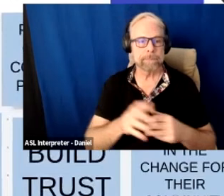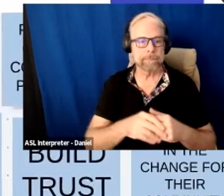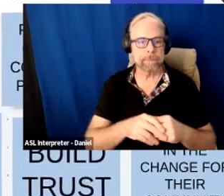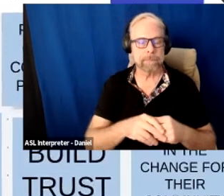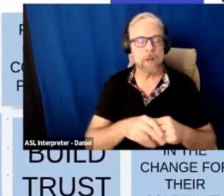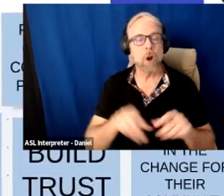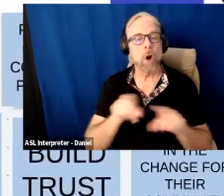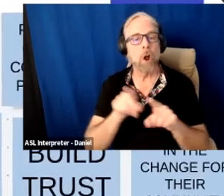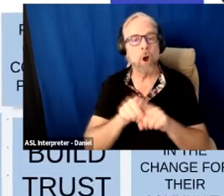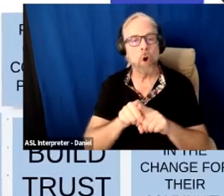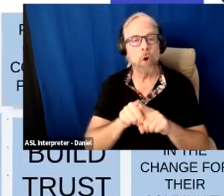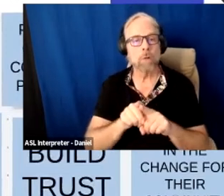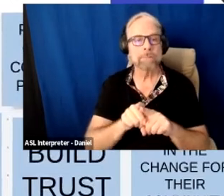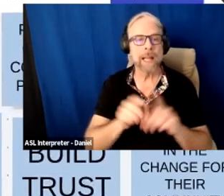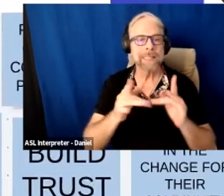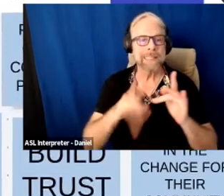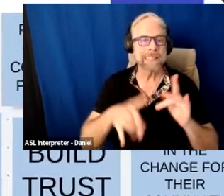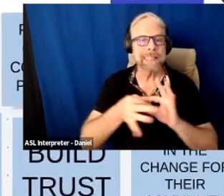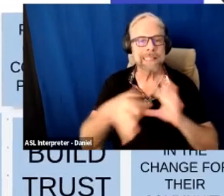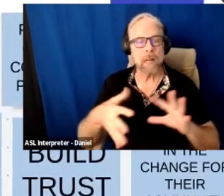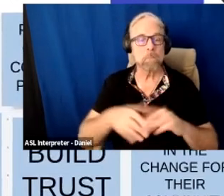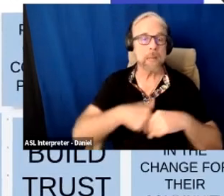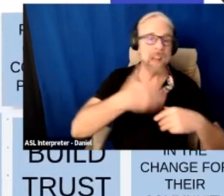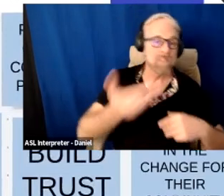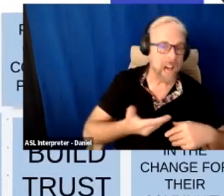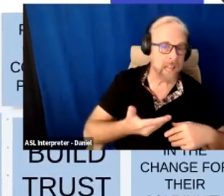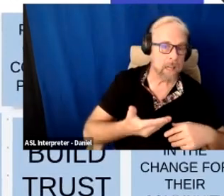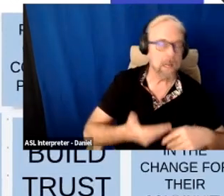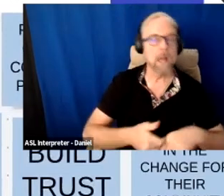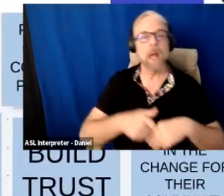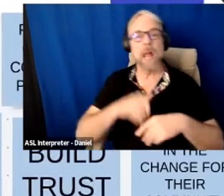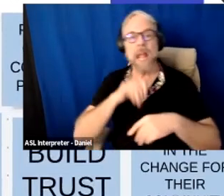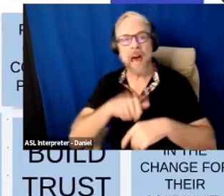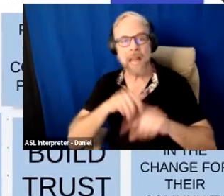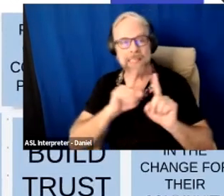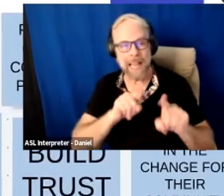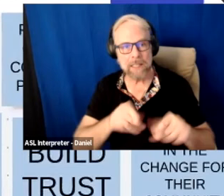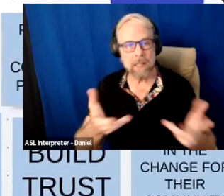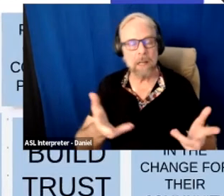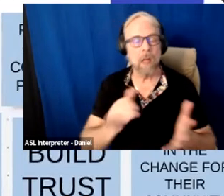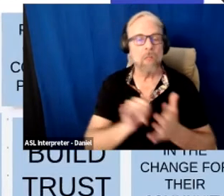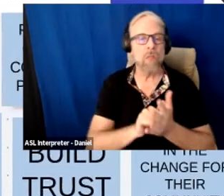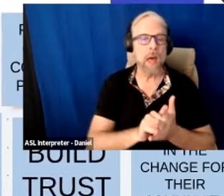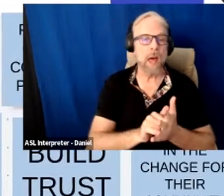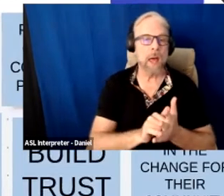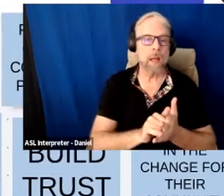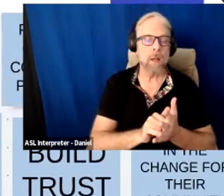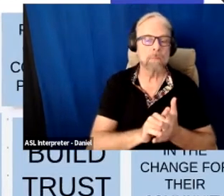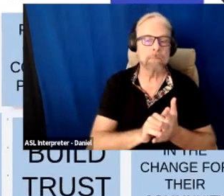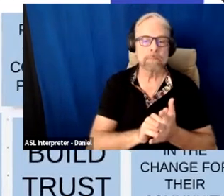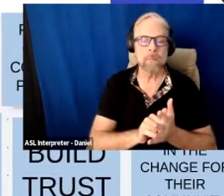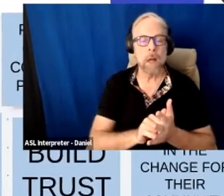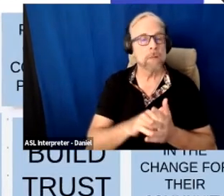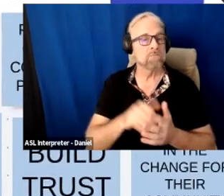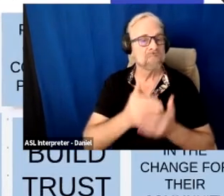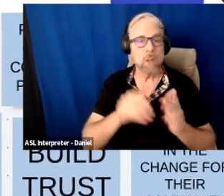Also the disconnect between being invited and not attending, that people can't or are